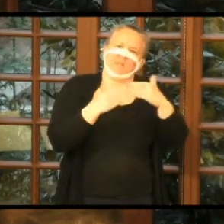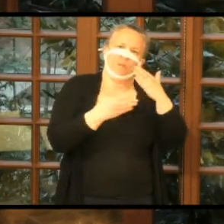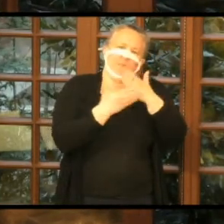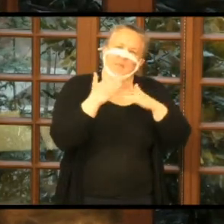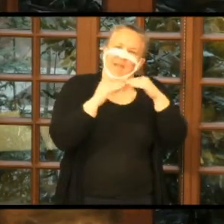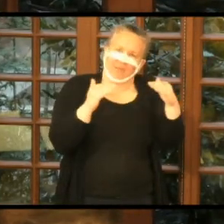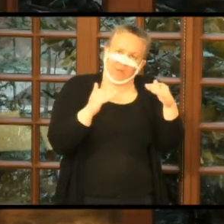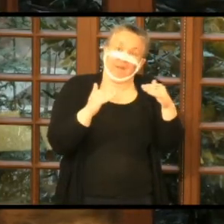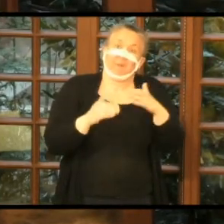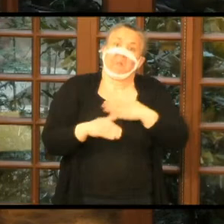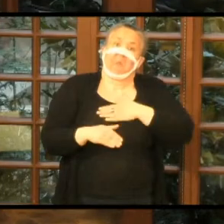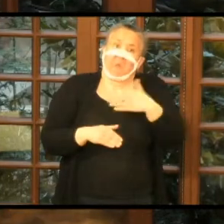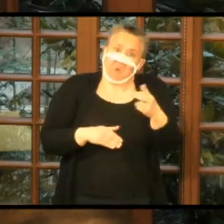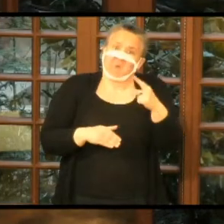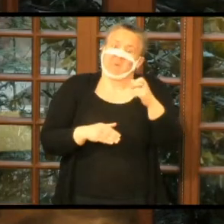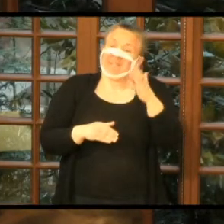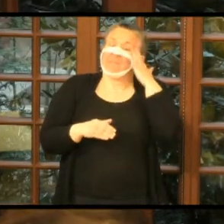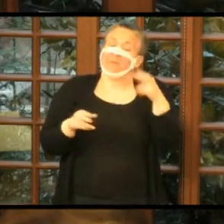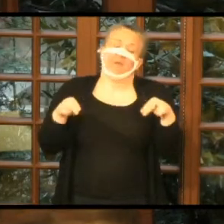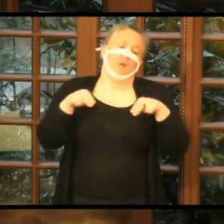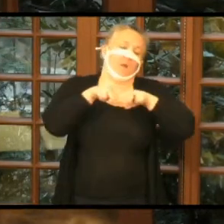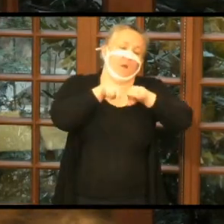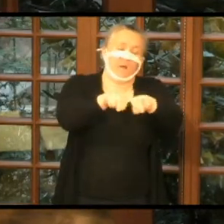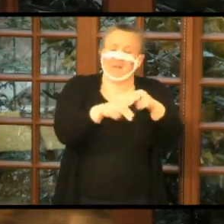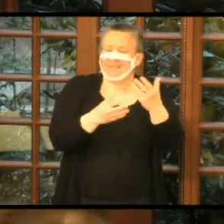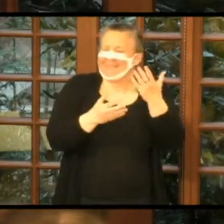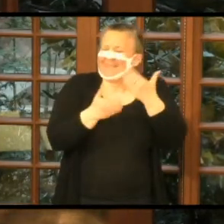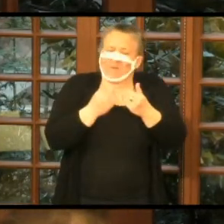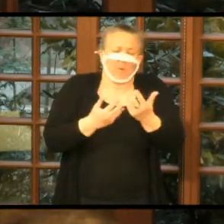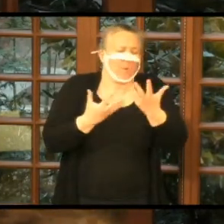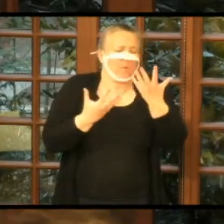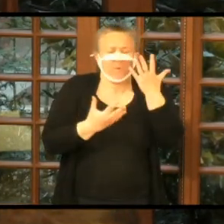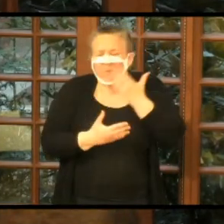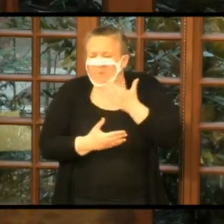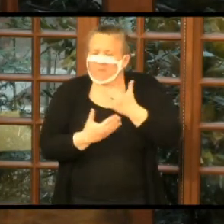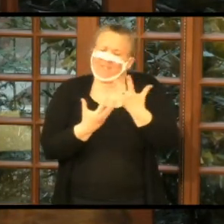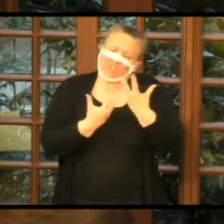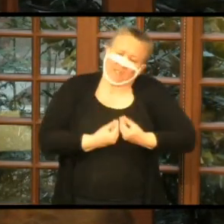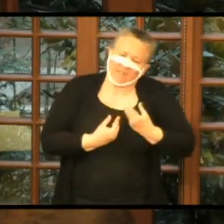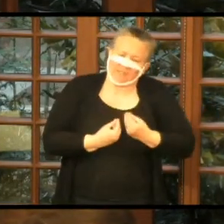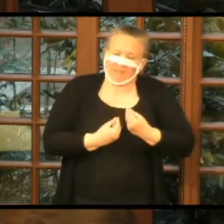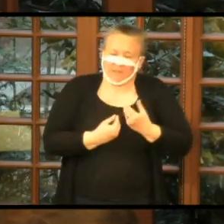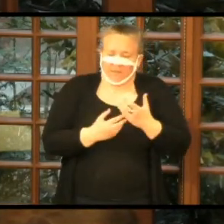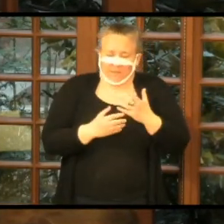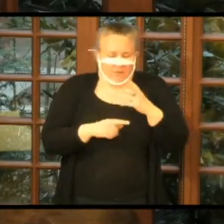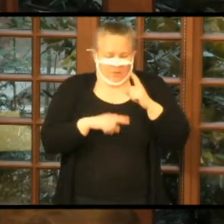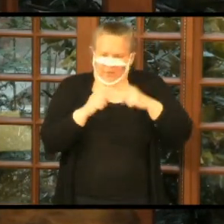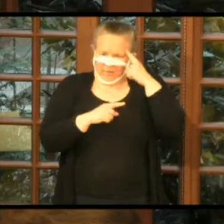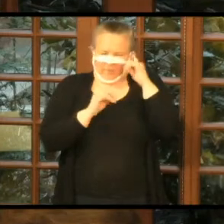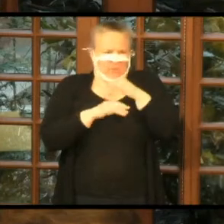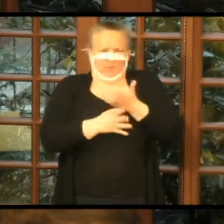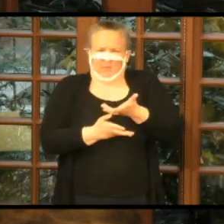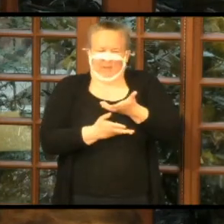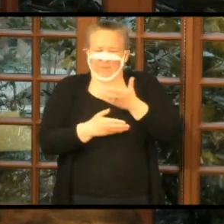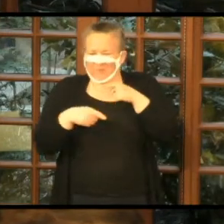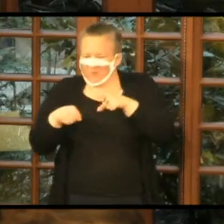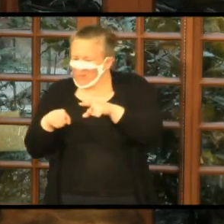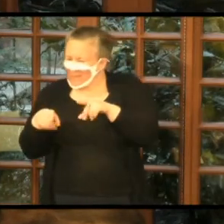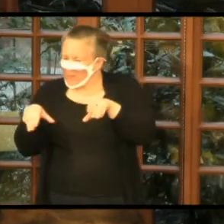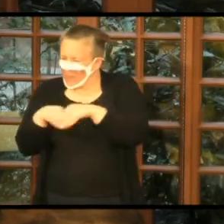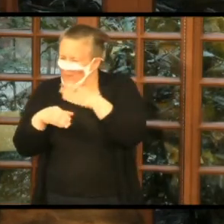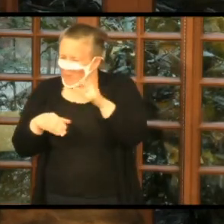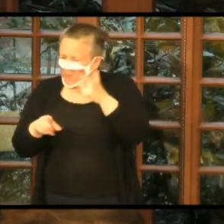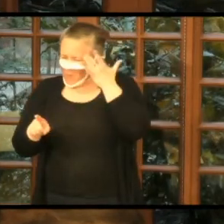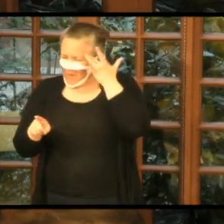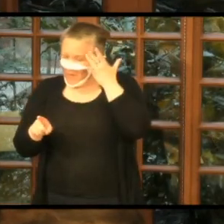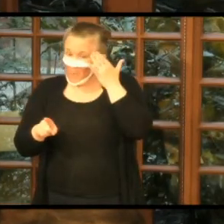to submit to Pete's bed, sweet and gentle of a man as he was unthinkable. But why that moment at the wedding hall?